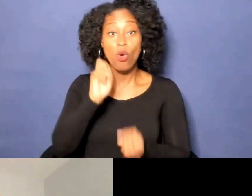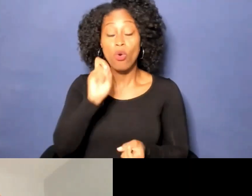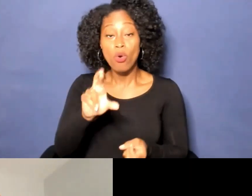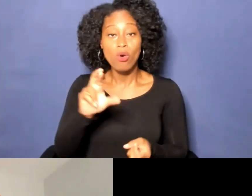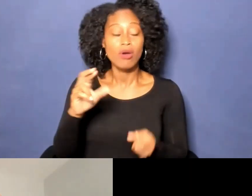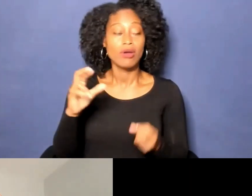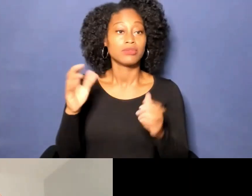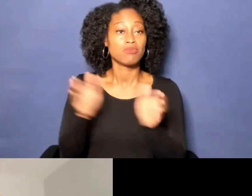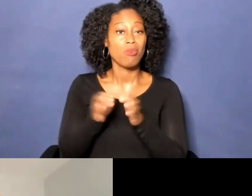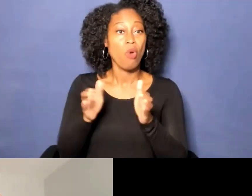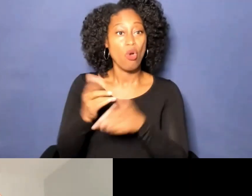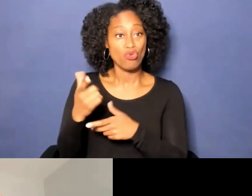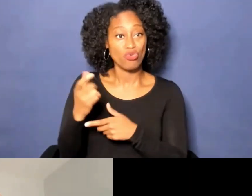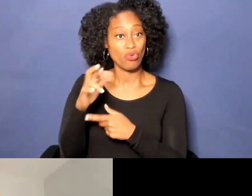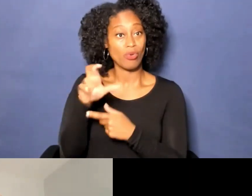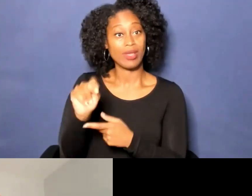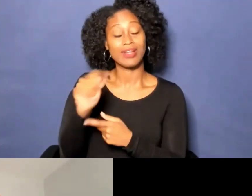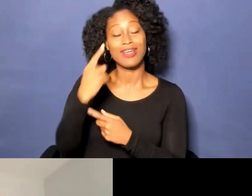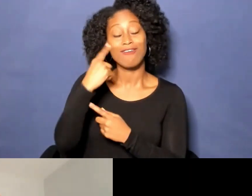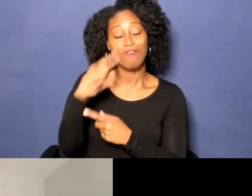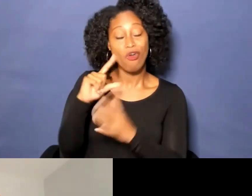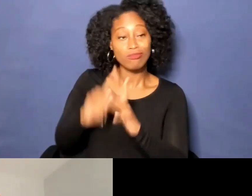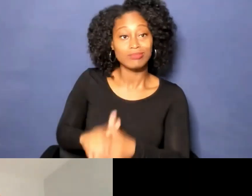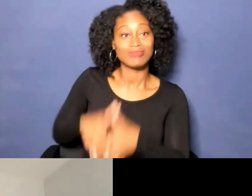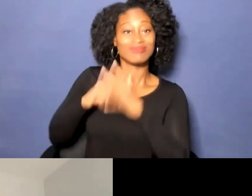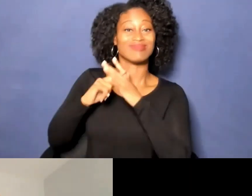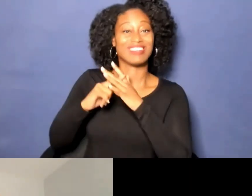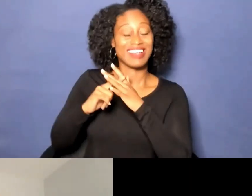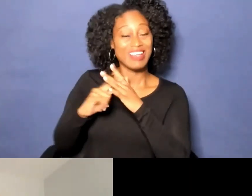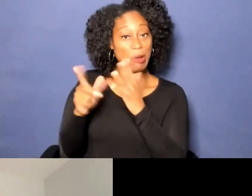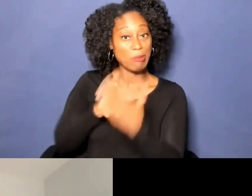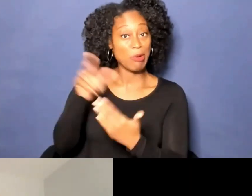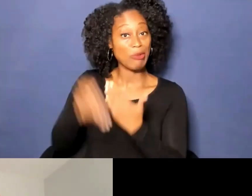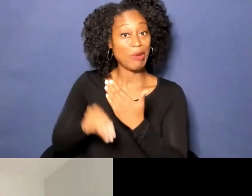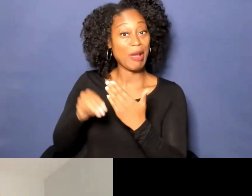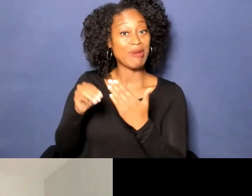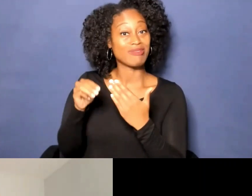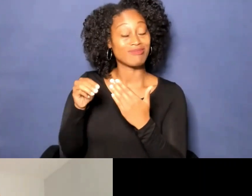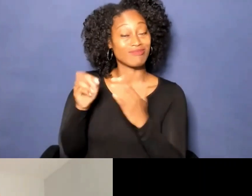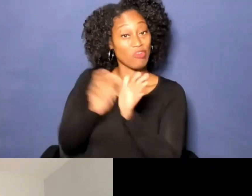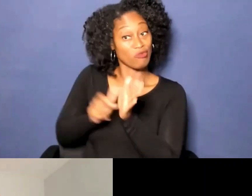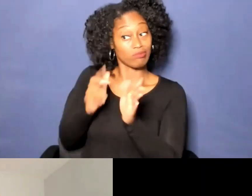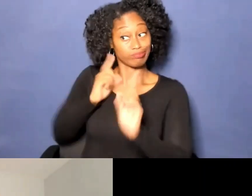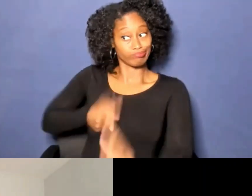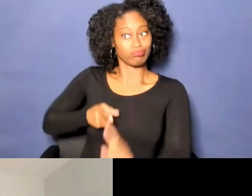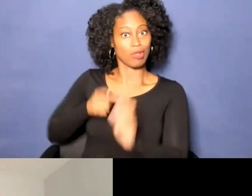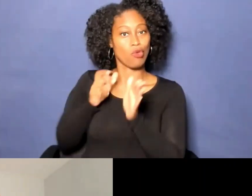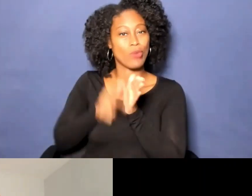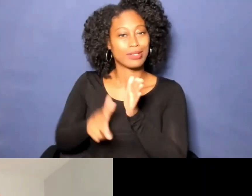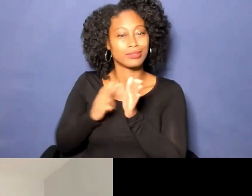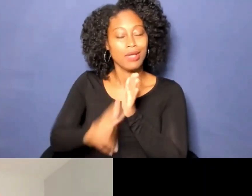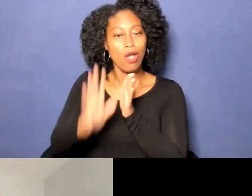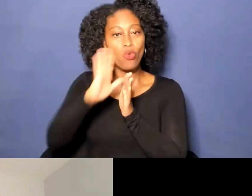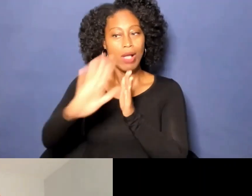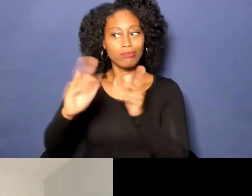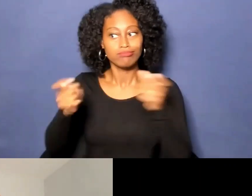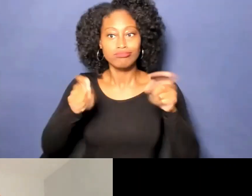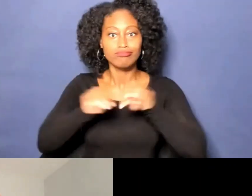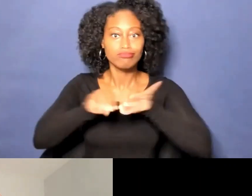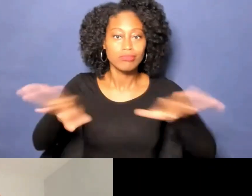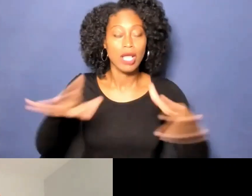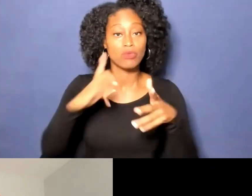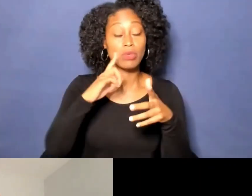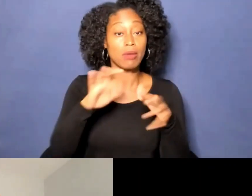to seed a program of research that will be productive and significant to the field and in